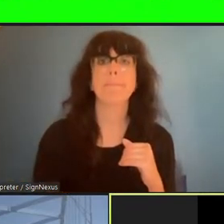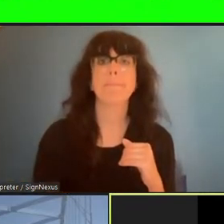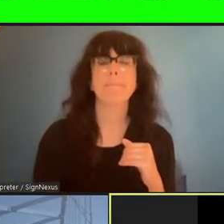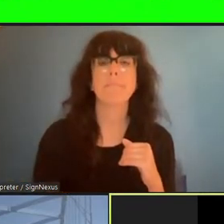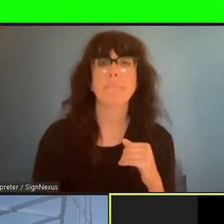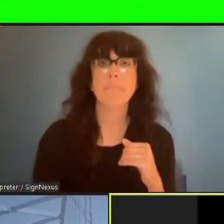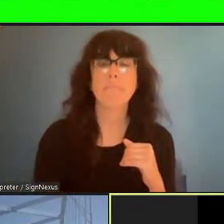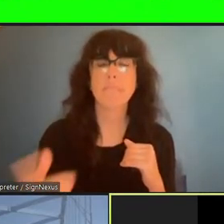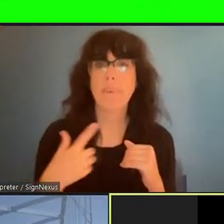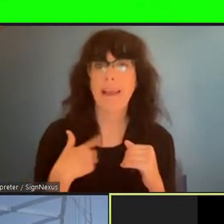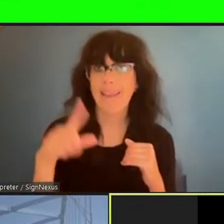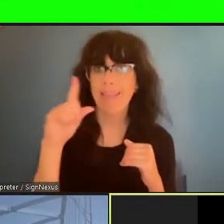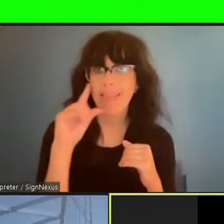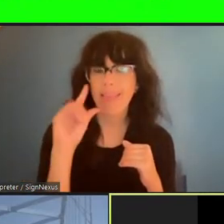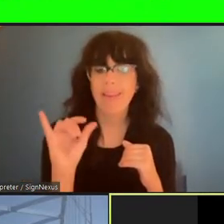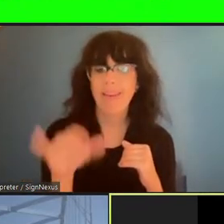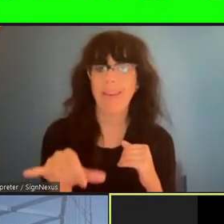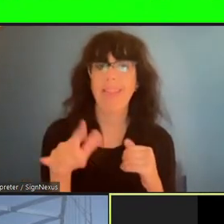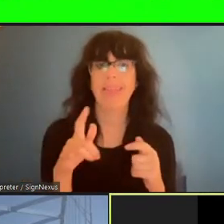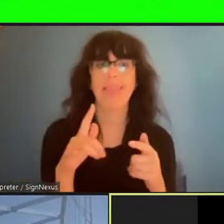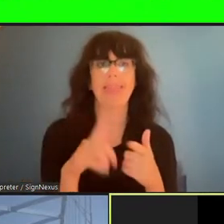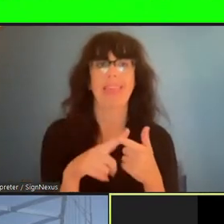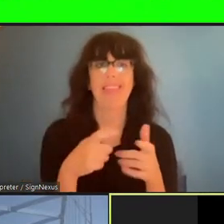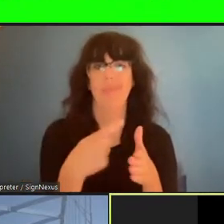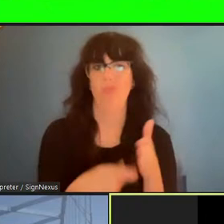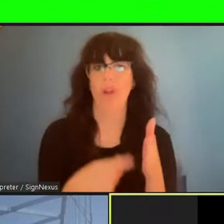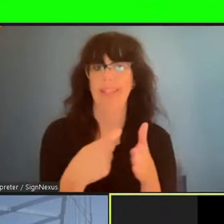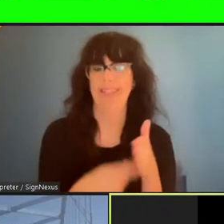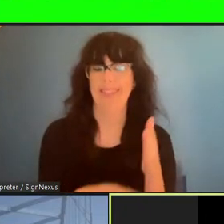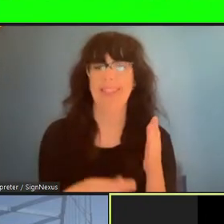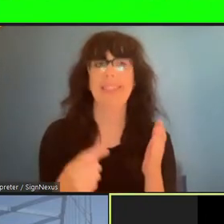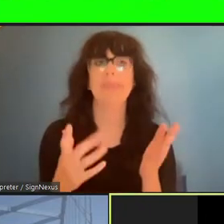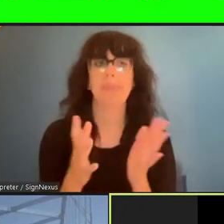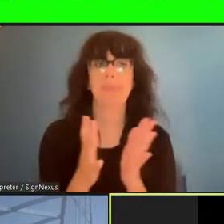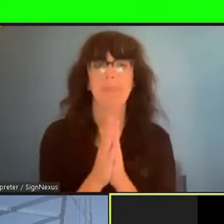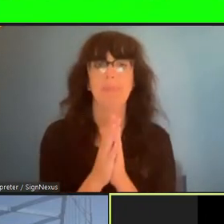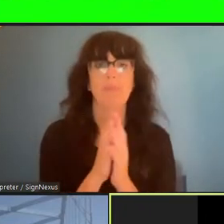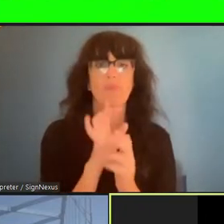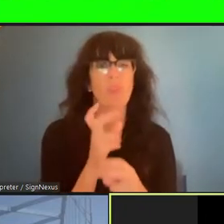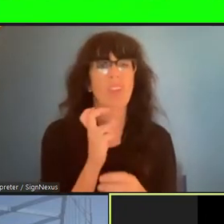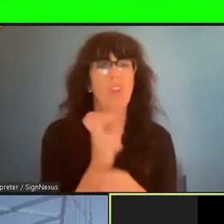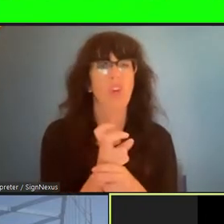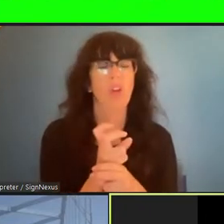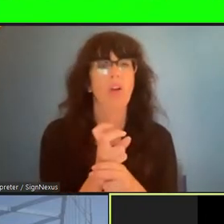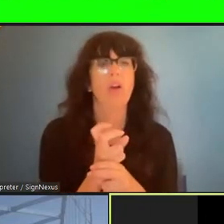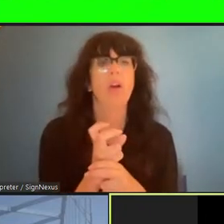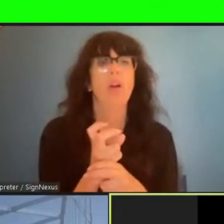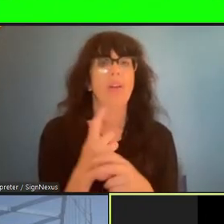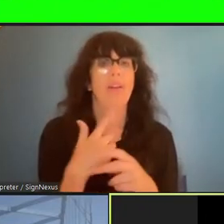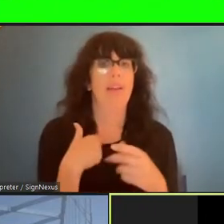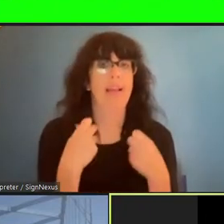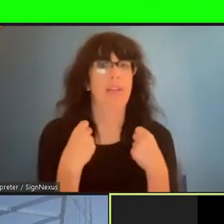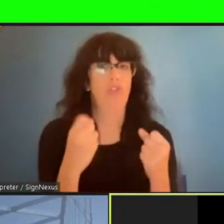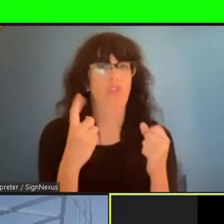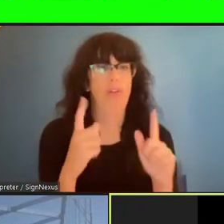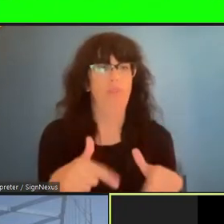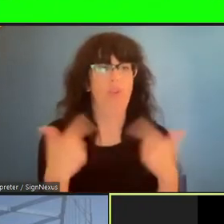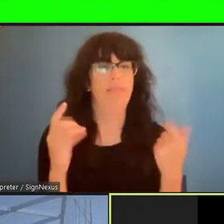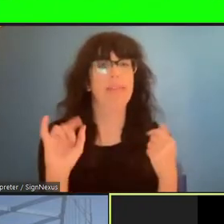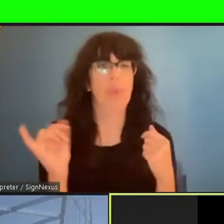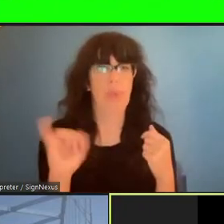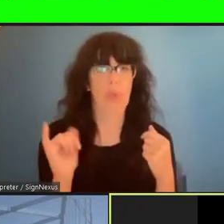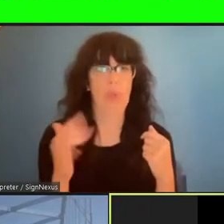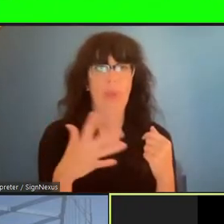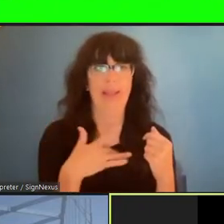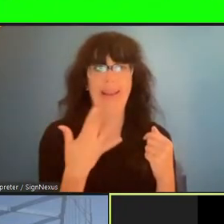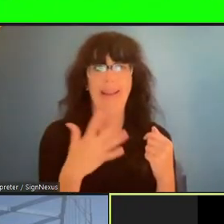uh the congestion pricing is a tough bit because i drive for a living as well and i feel like